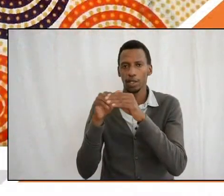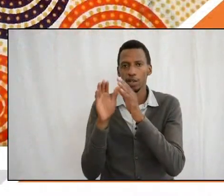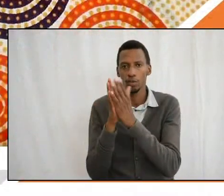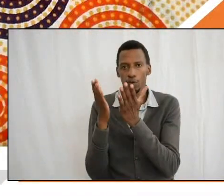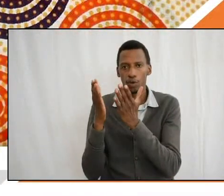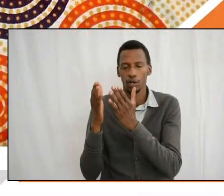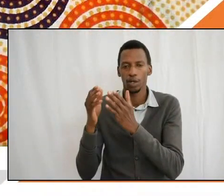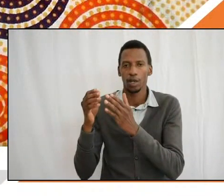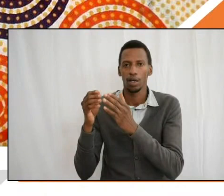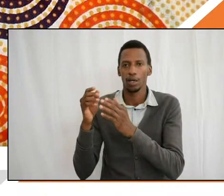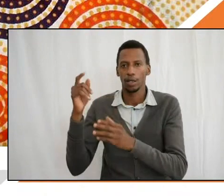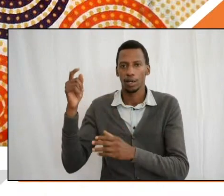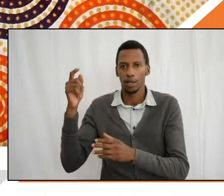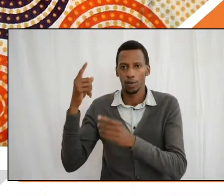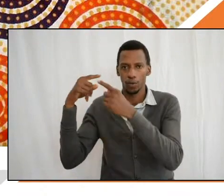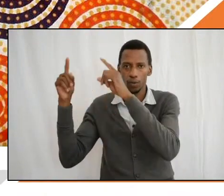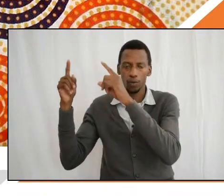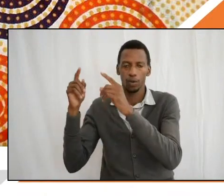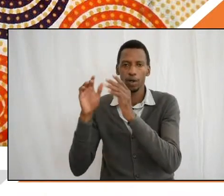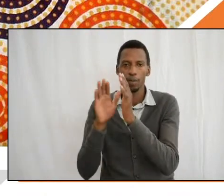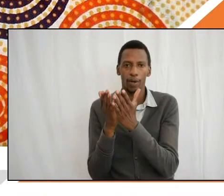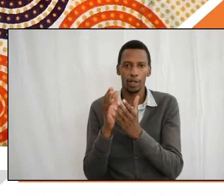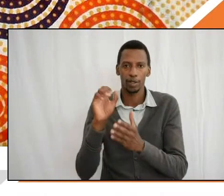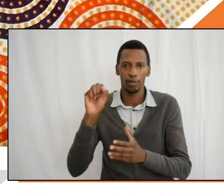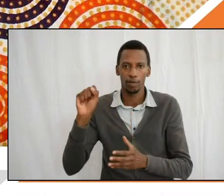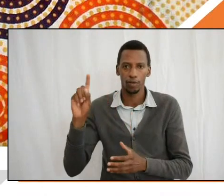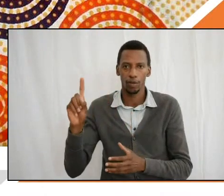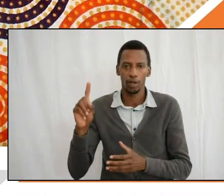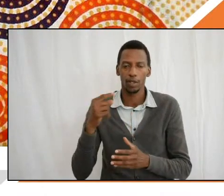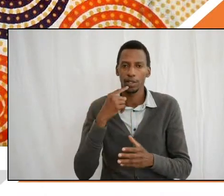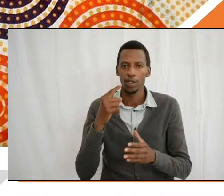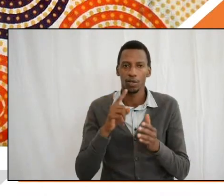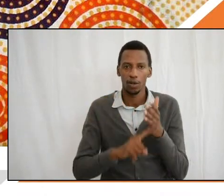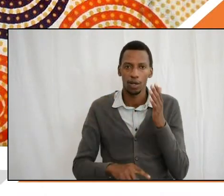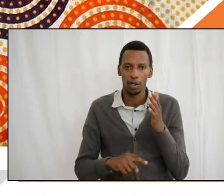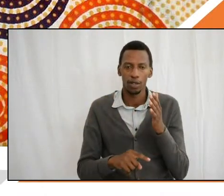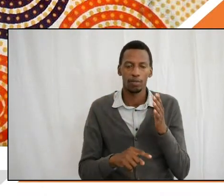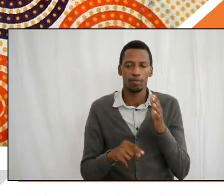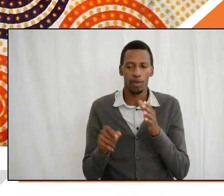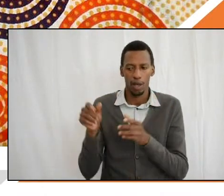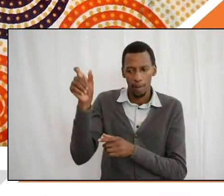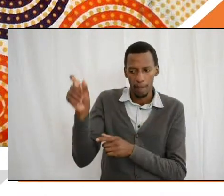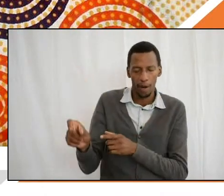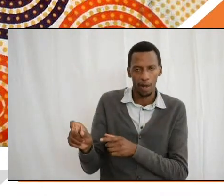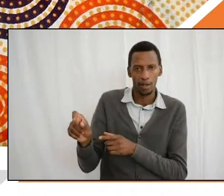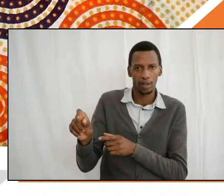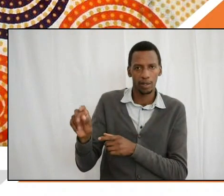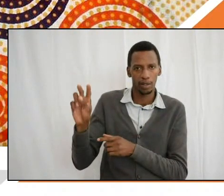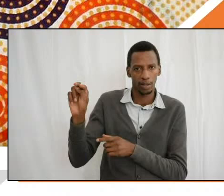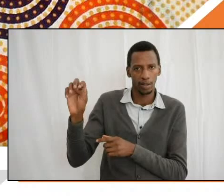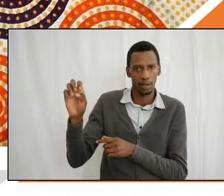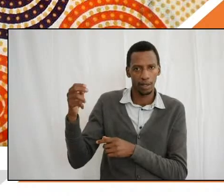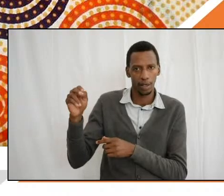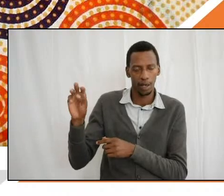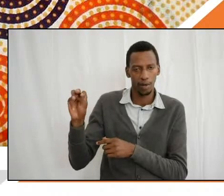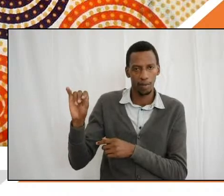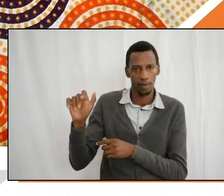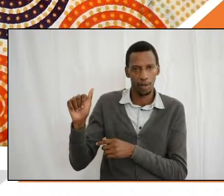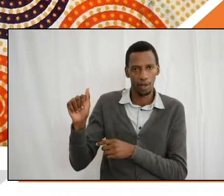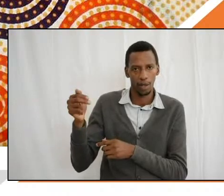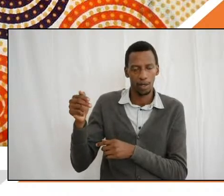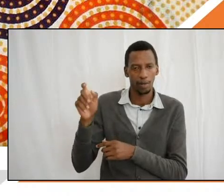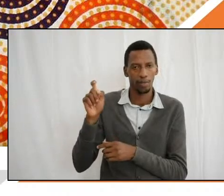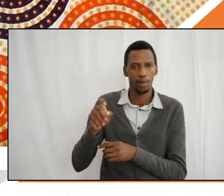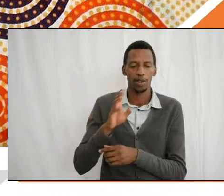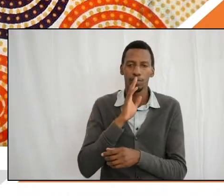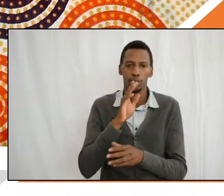184, says, the example of this holy man, referring to Nehemiah, should be a lesson to all the people of